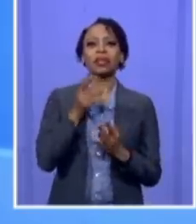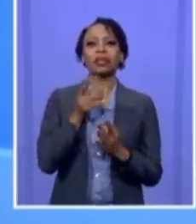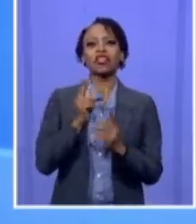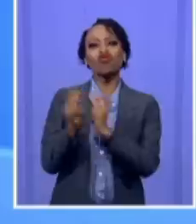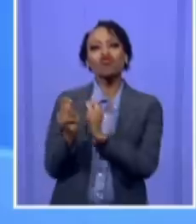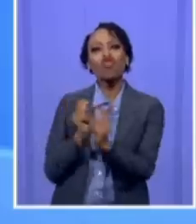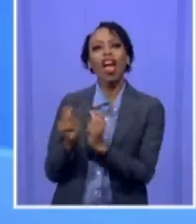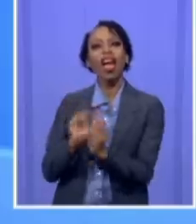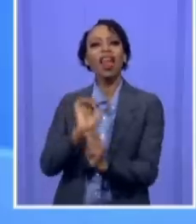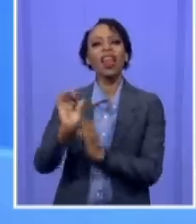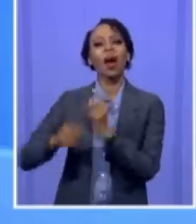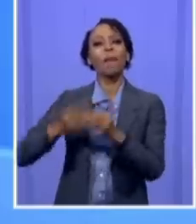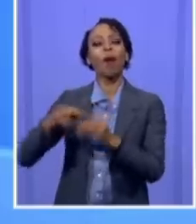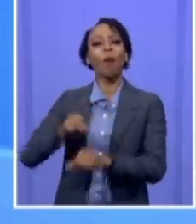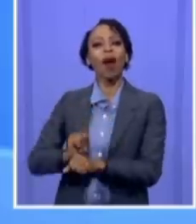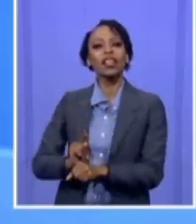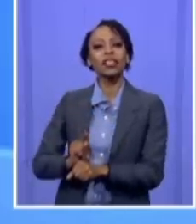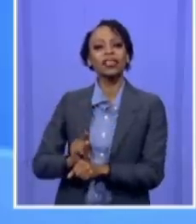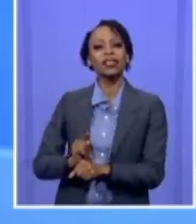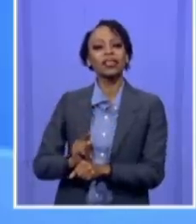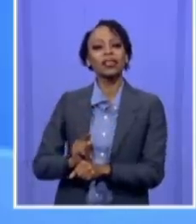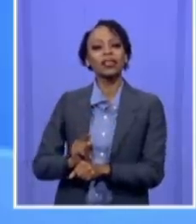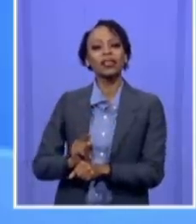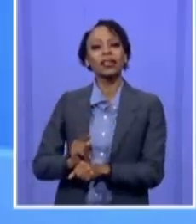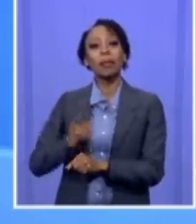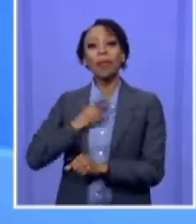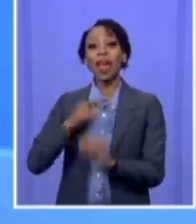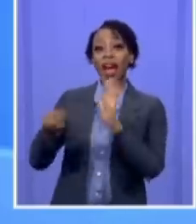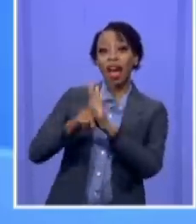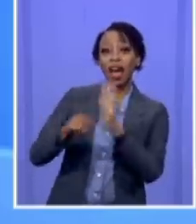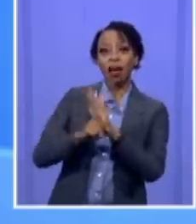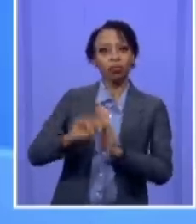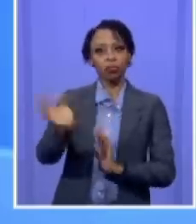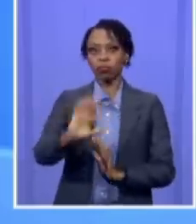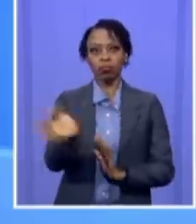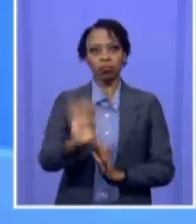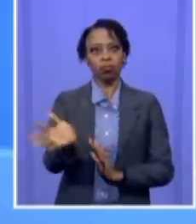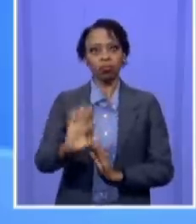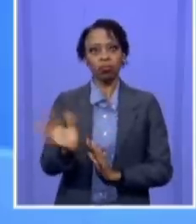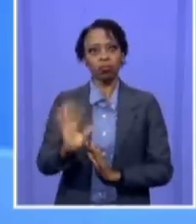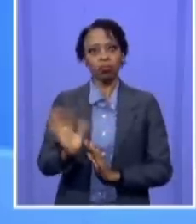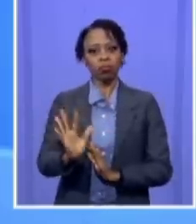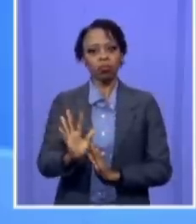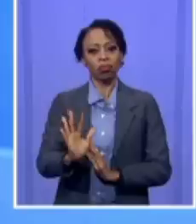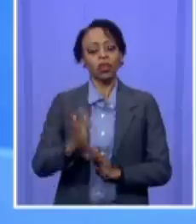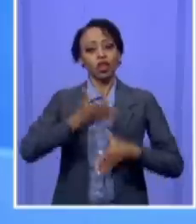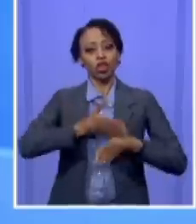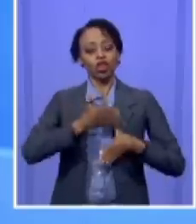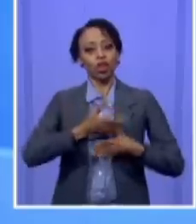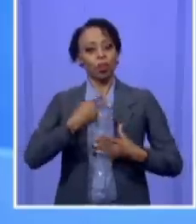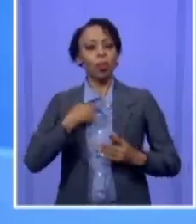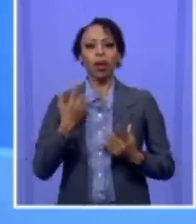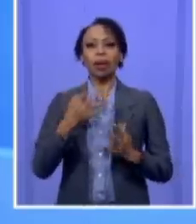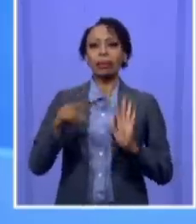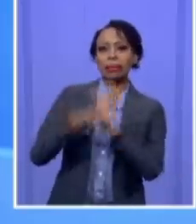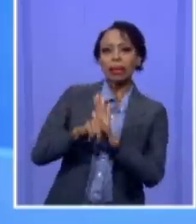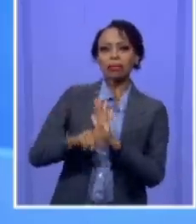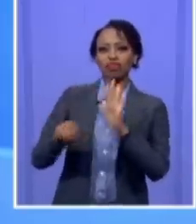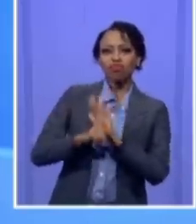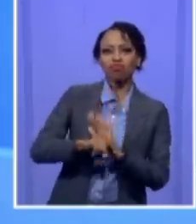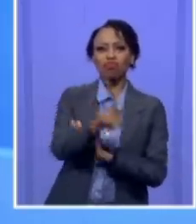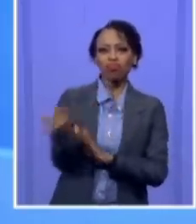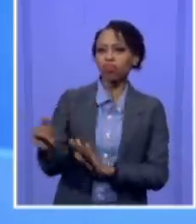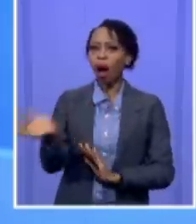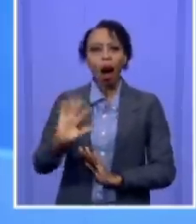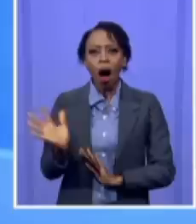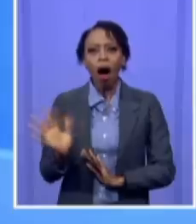about. And I couldn't speak ill. That is part of the job, because I couldn't speak ill